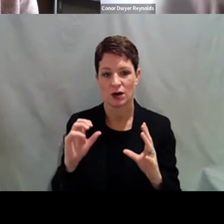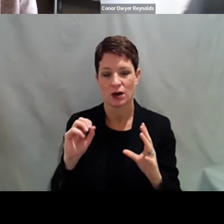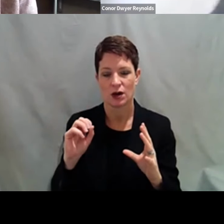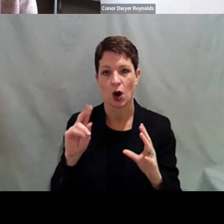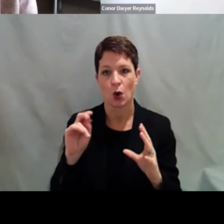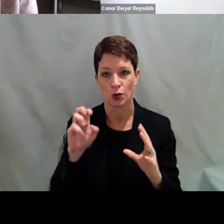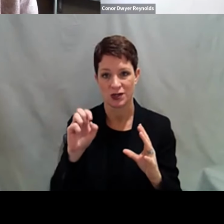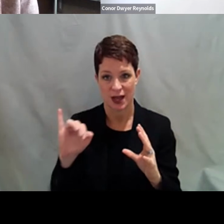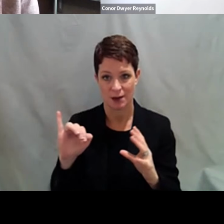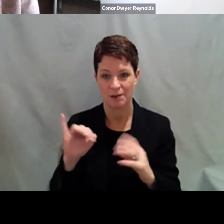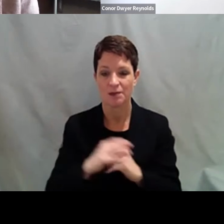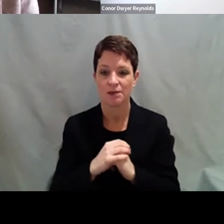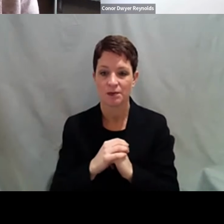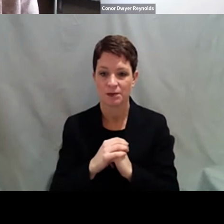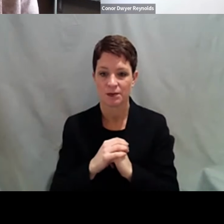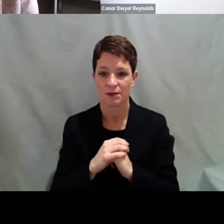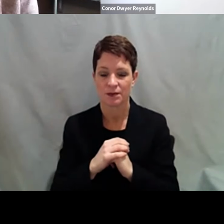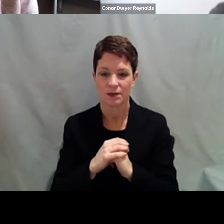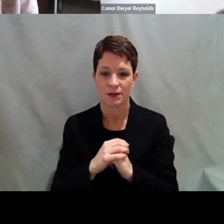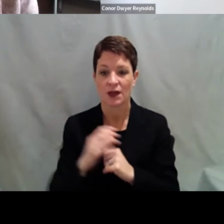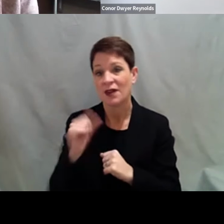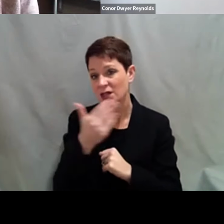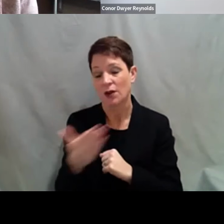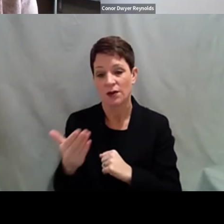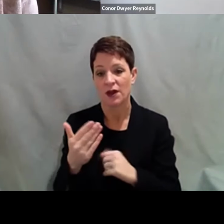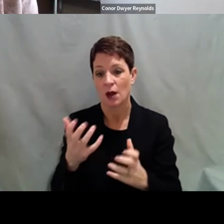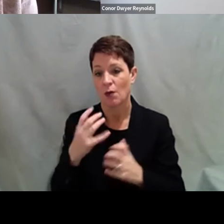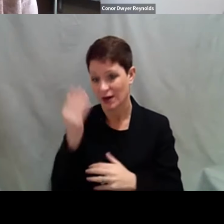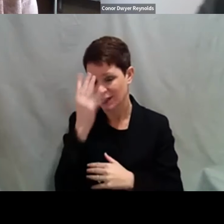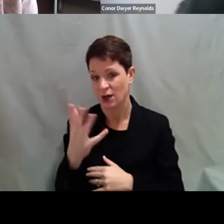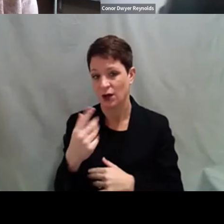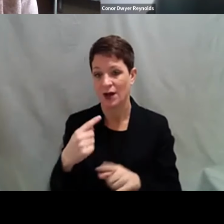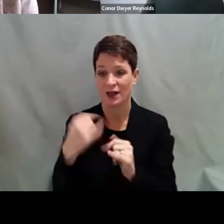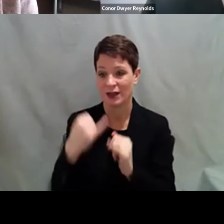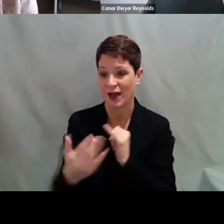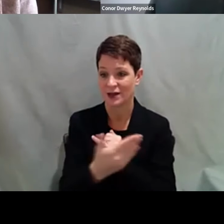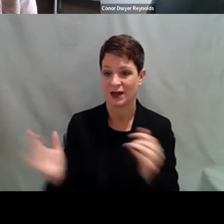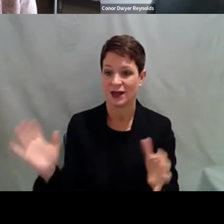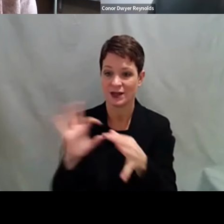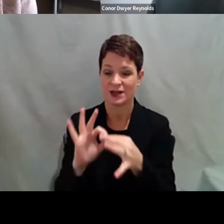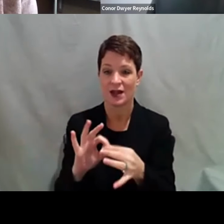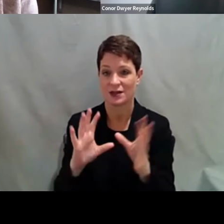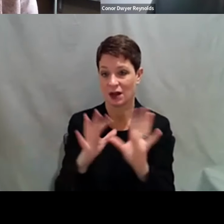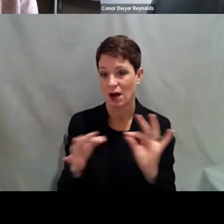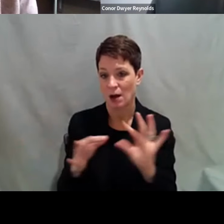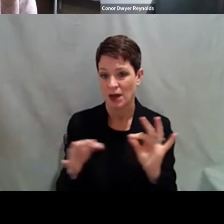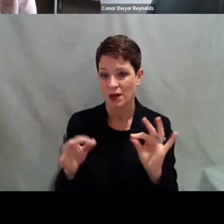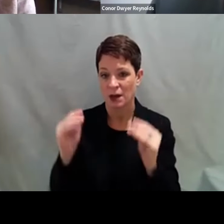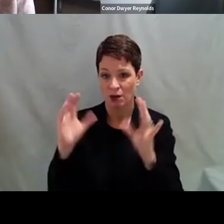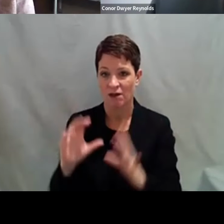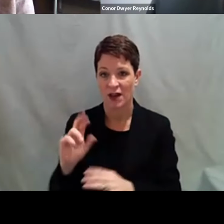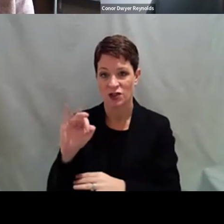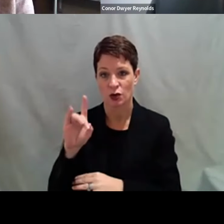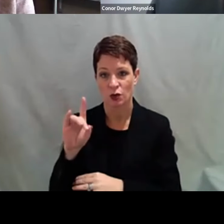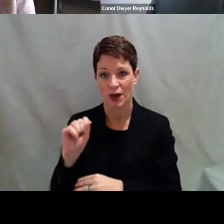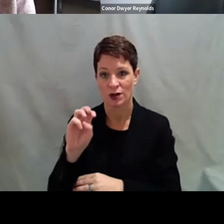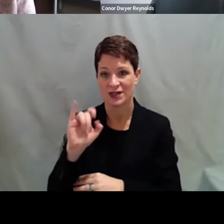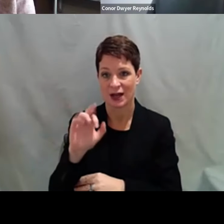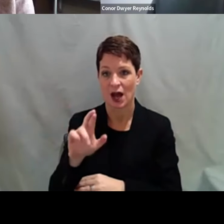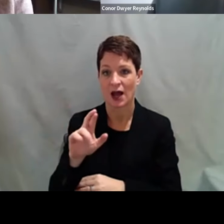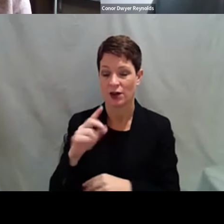I think that's the other thing that I would also like to say. And then this last thing, it kind of ties, I think, the comments that Professor Reynolds and Eyer